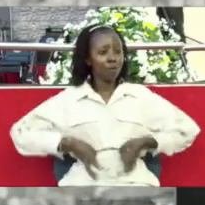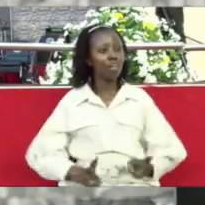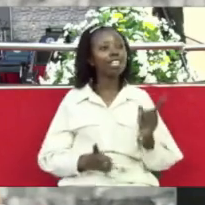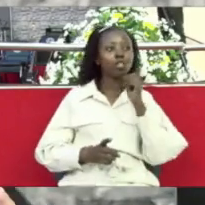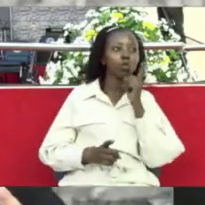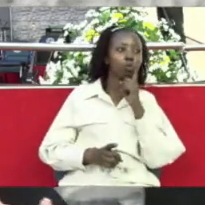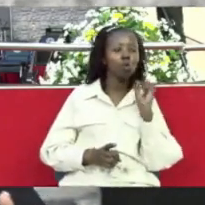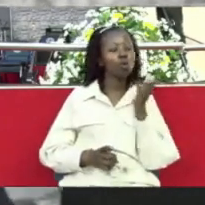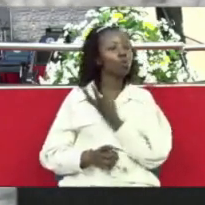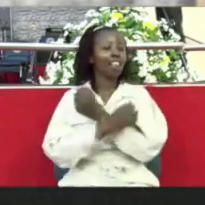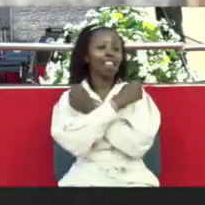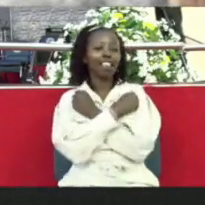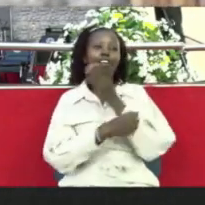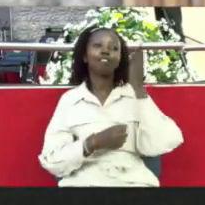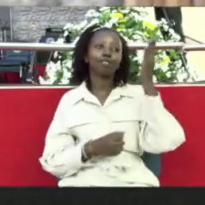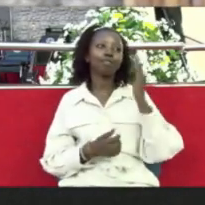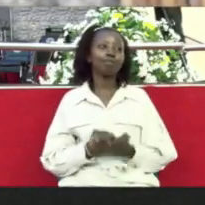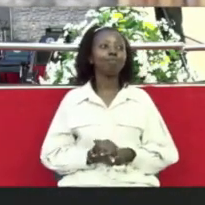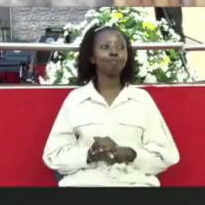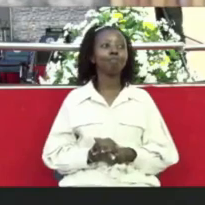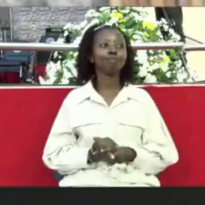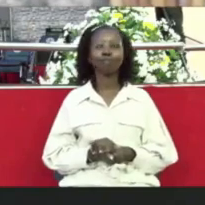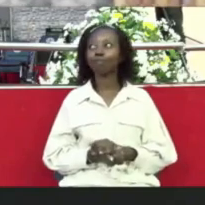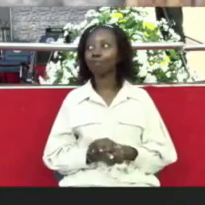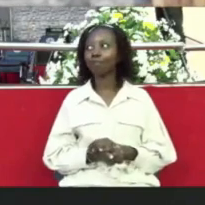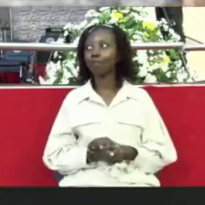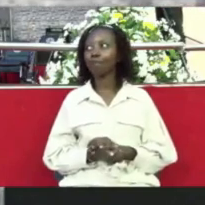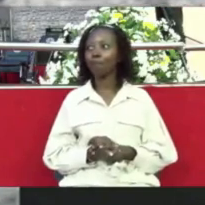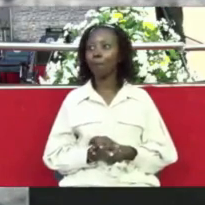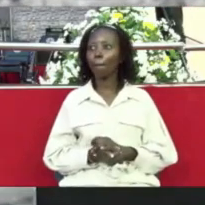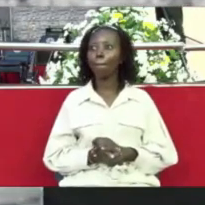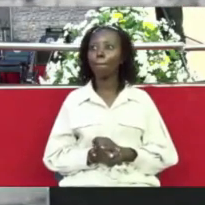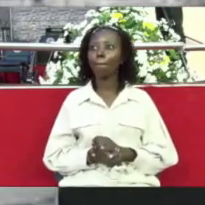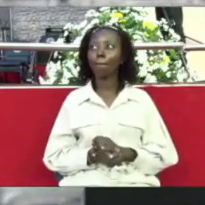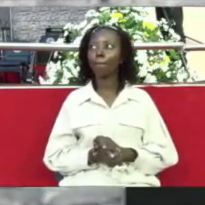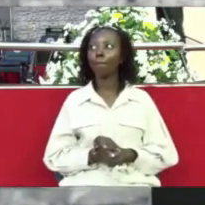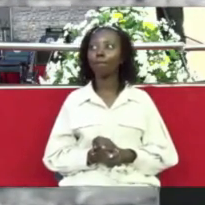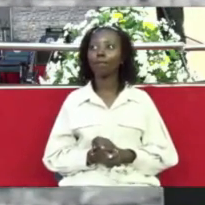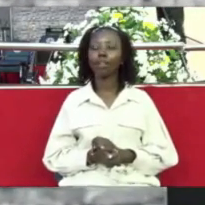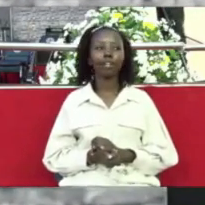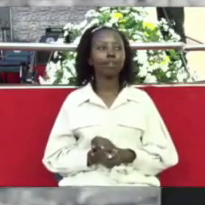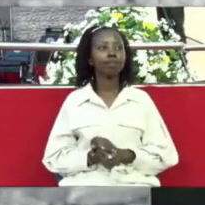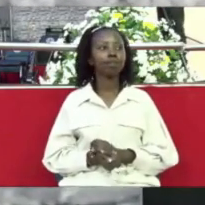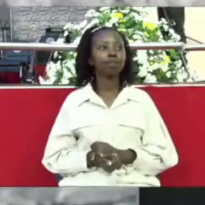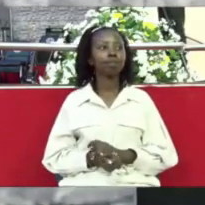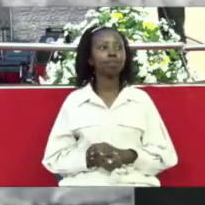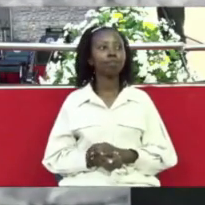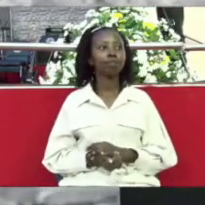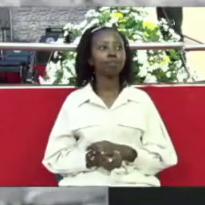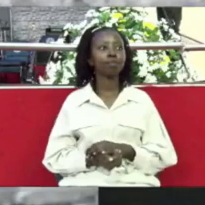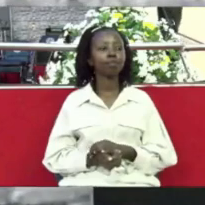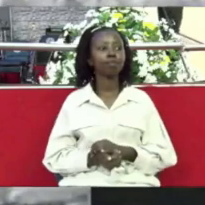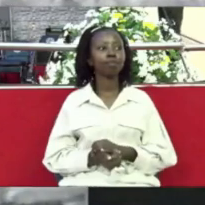kijana yangu igawa niko maili 8,000 ubali wako na kutakia siku jema ya kuzaliwa na kwa ningelitaka ukampatie